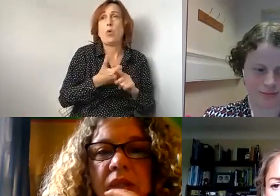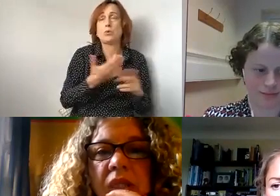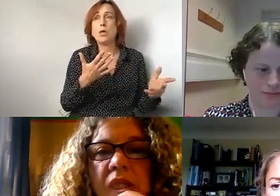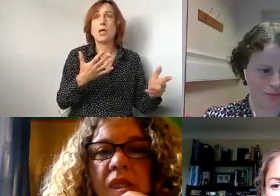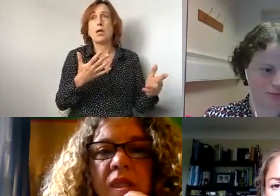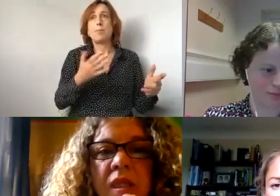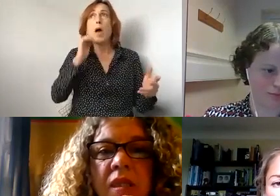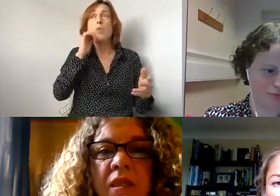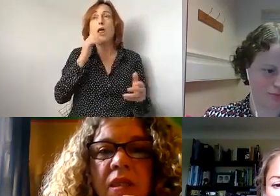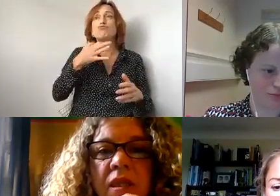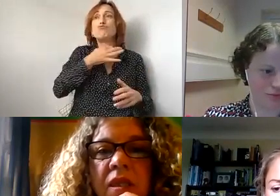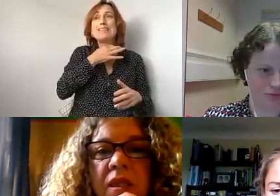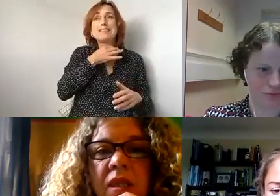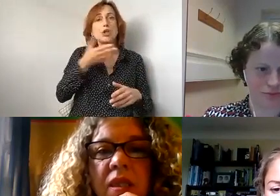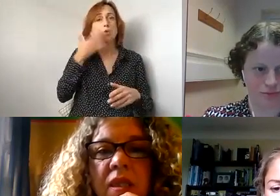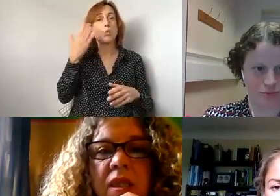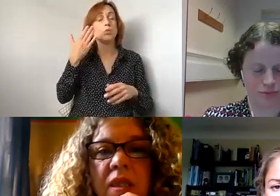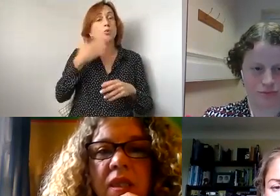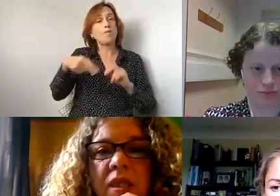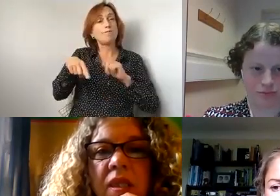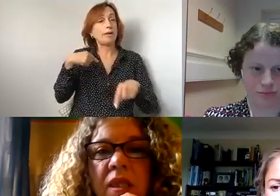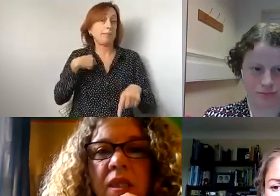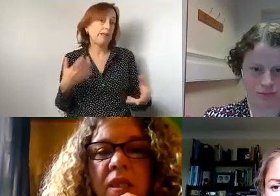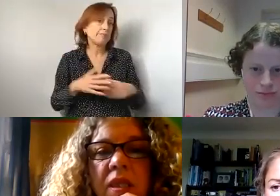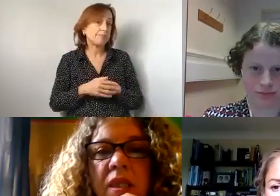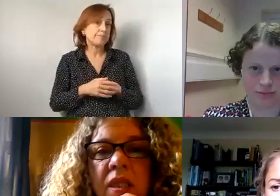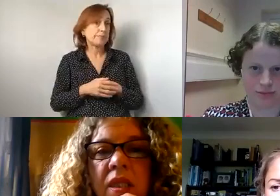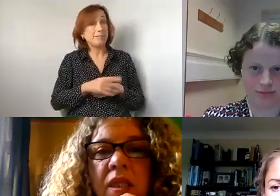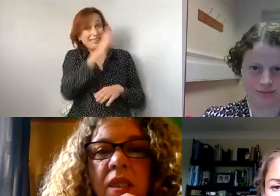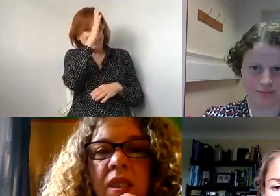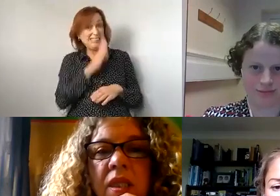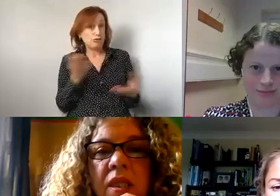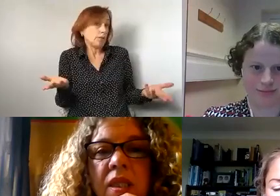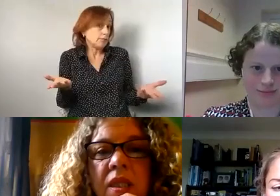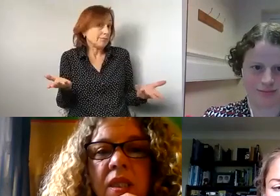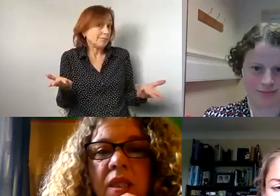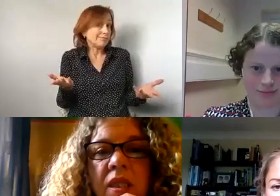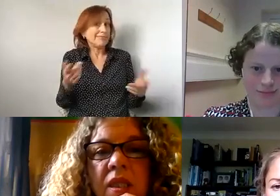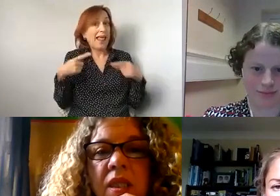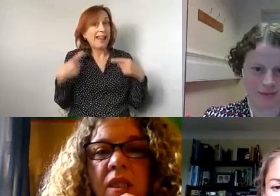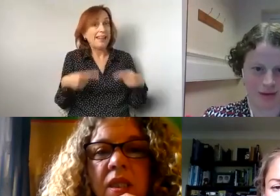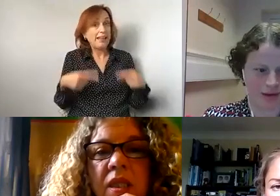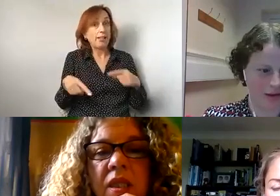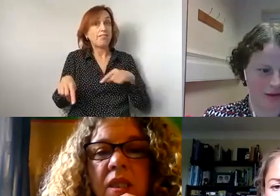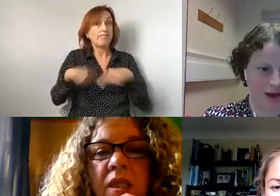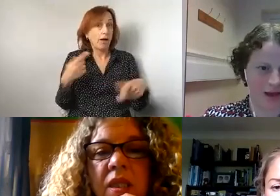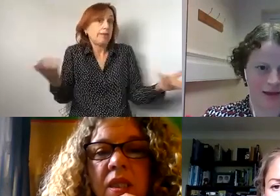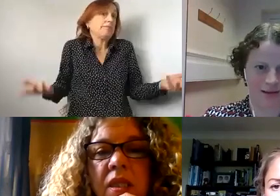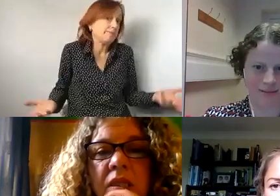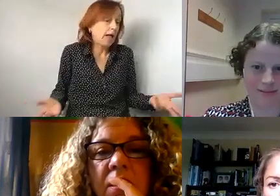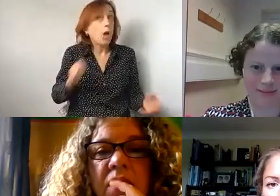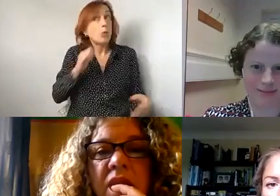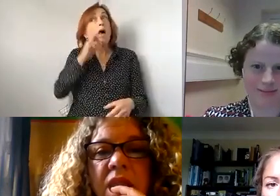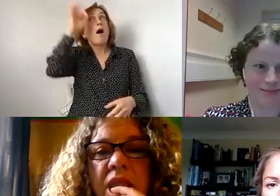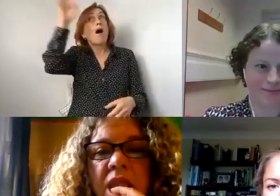serious sanctions. I would definitely suggest as a question for the DfE to help us with. And if you don't